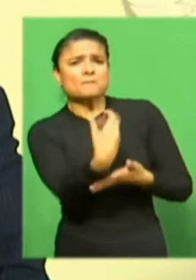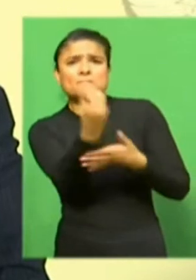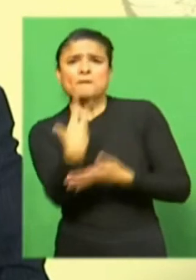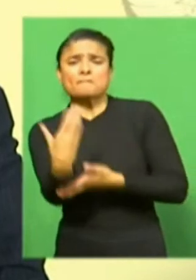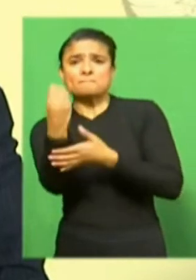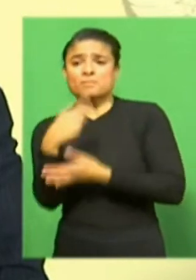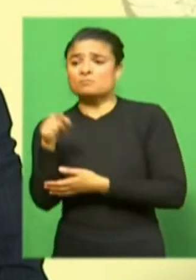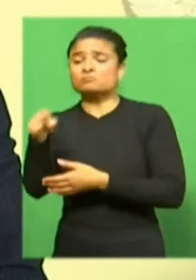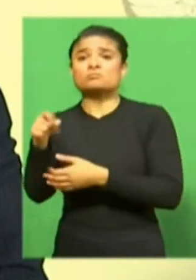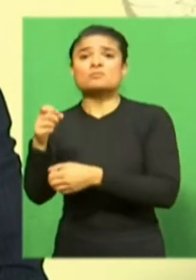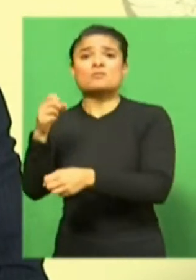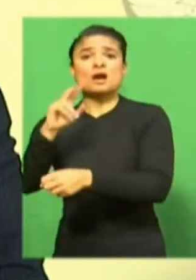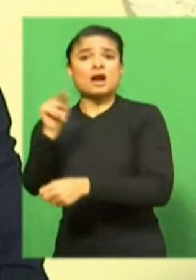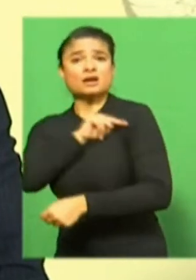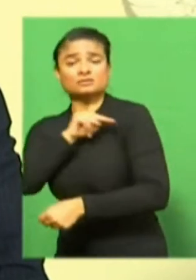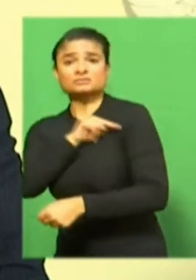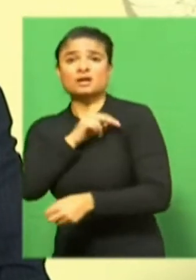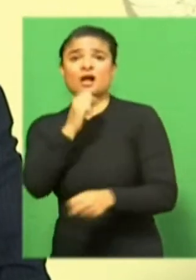various